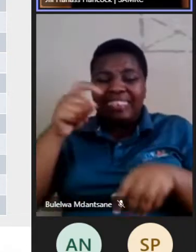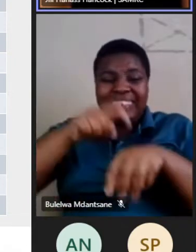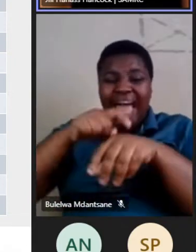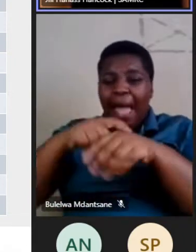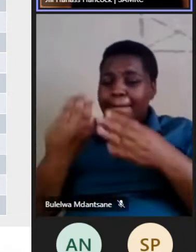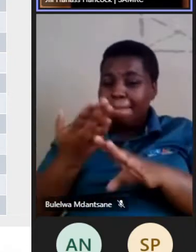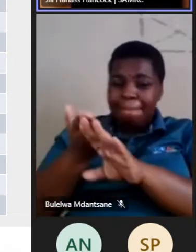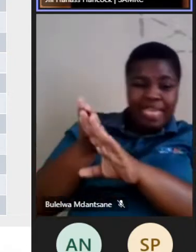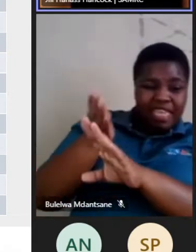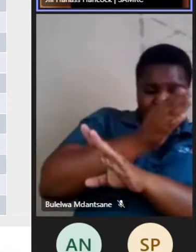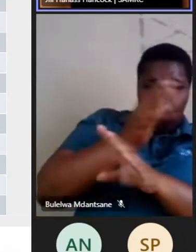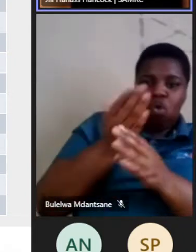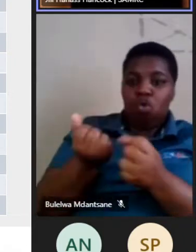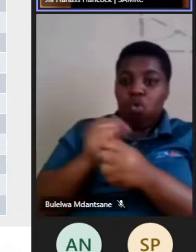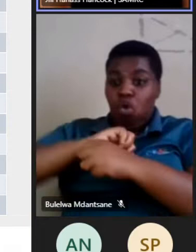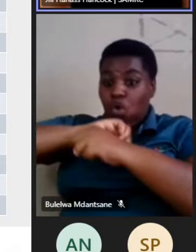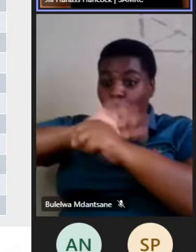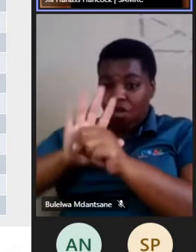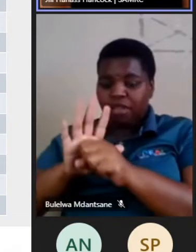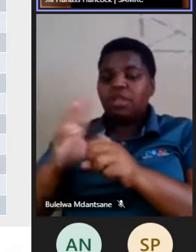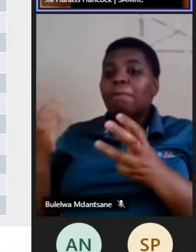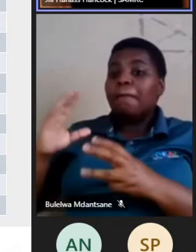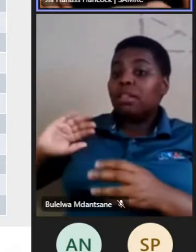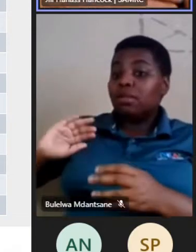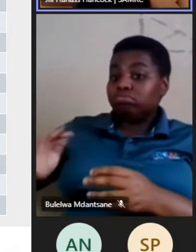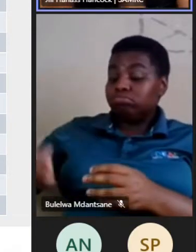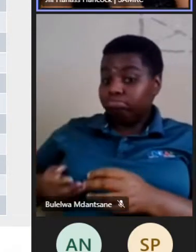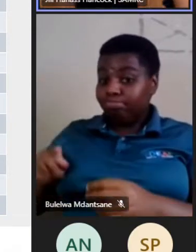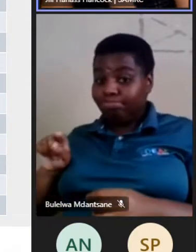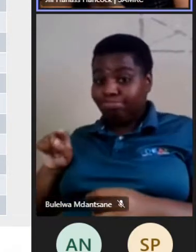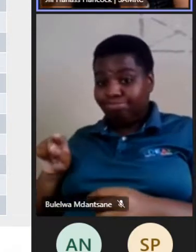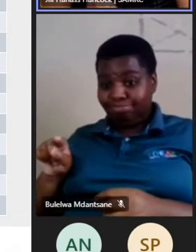before COVID, with women with disabilities being